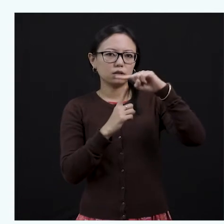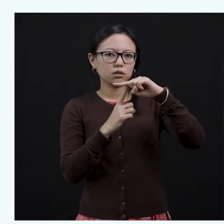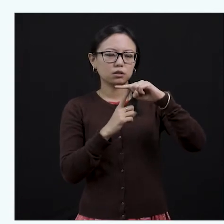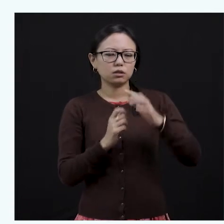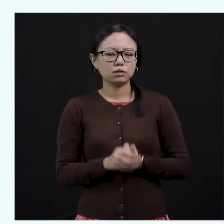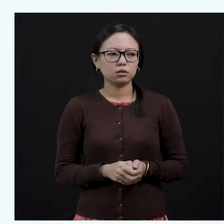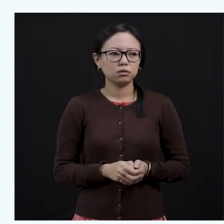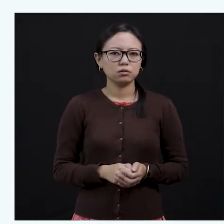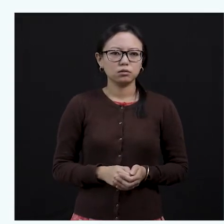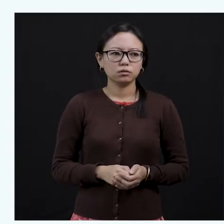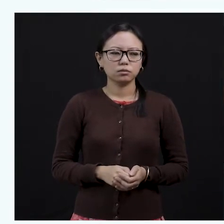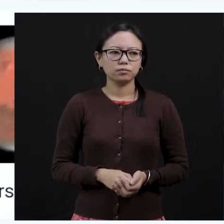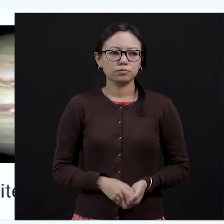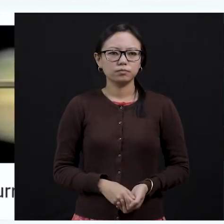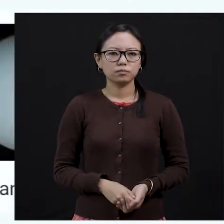the orbit.